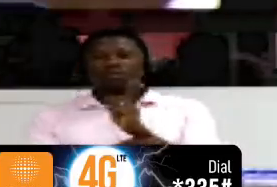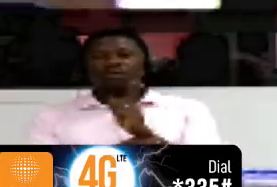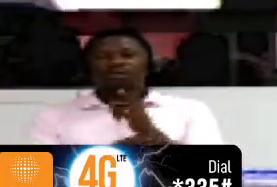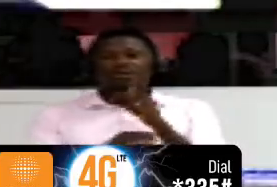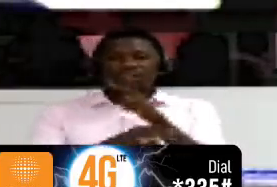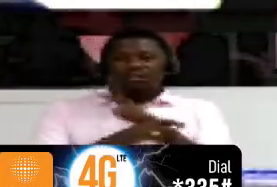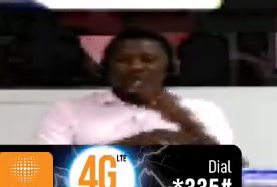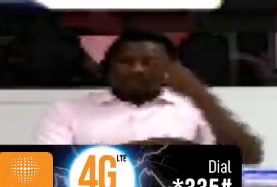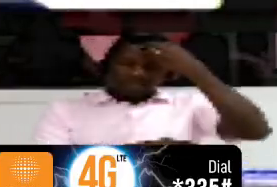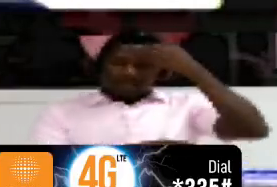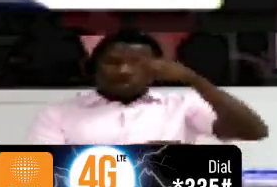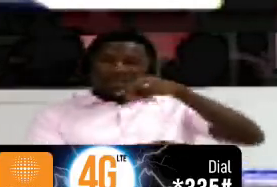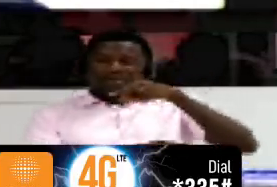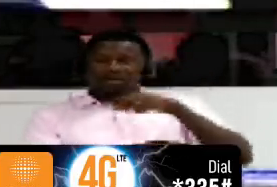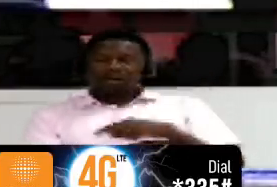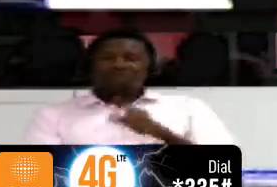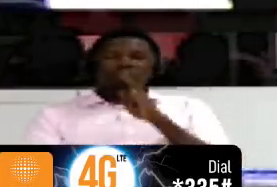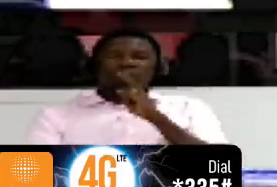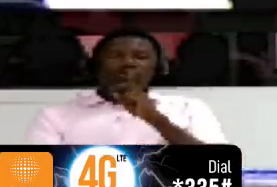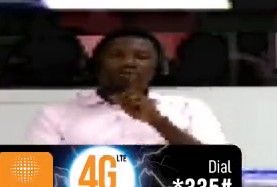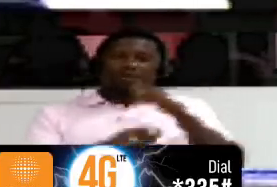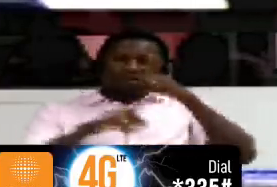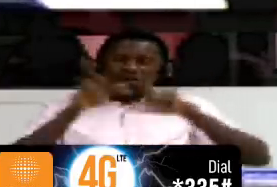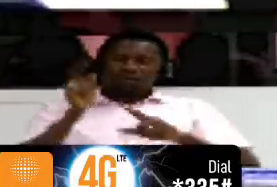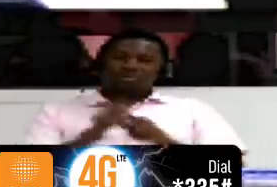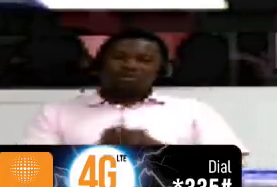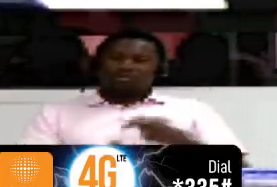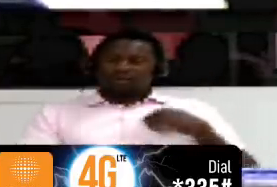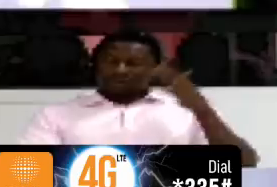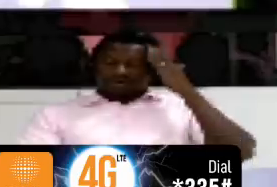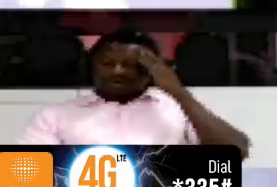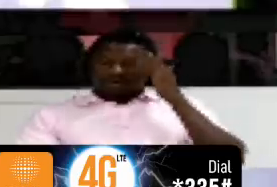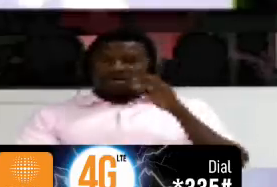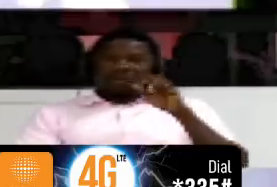positions? Who were they? I know the IGP was there.